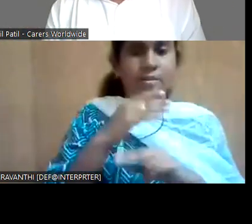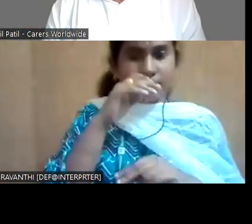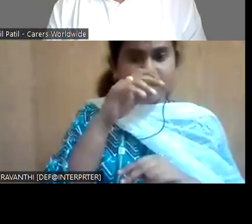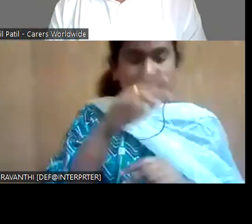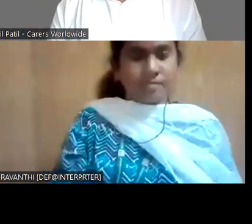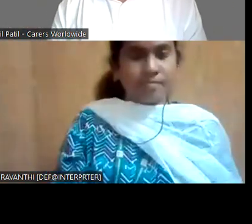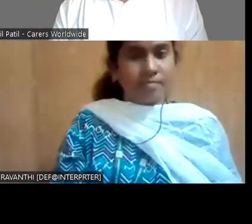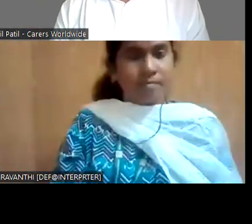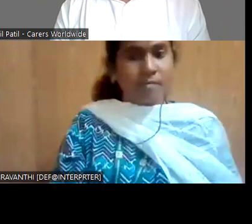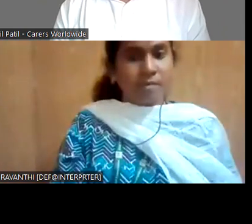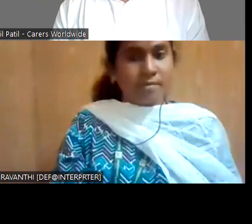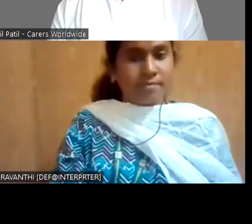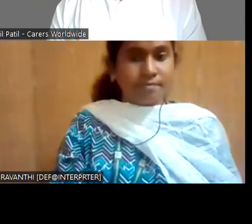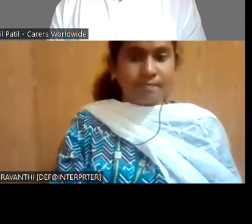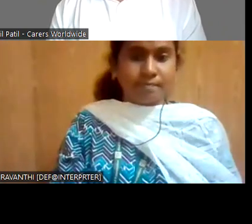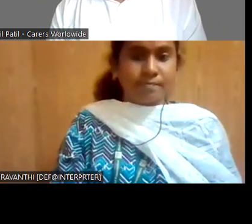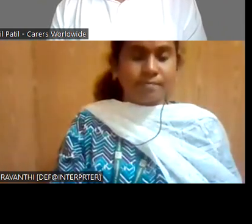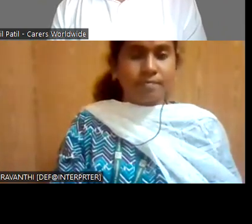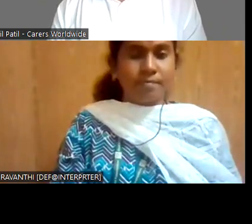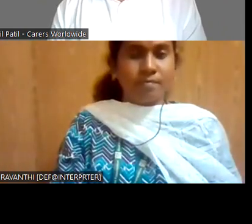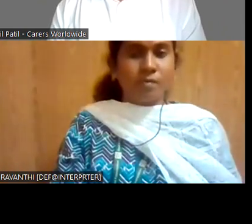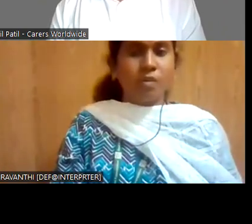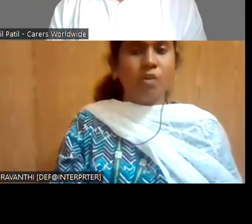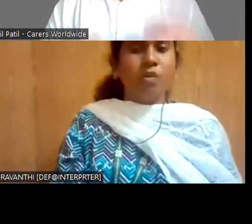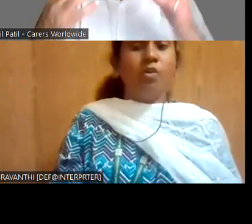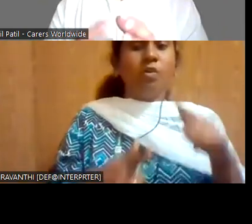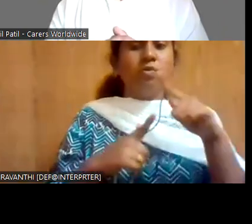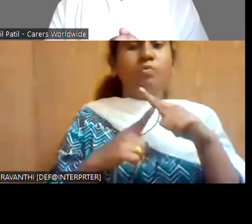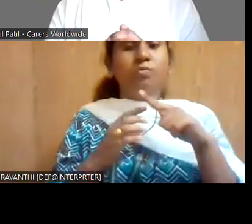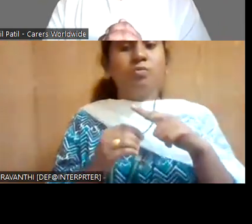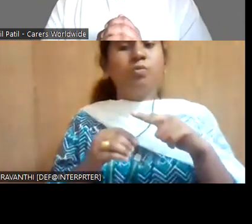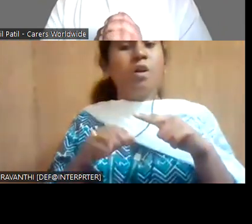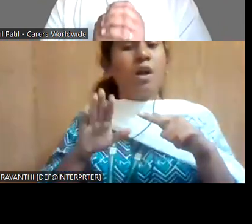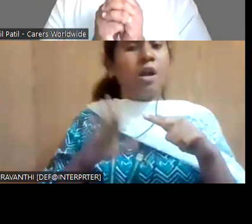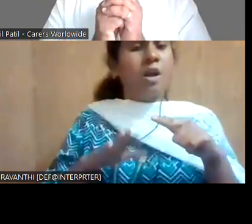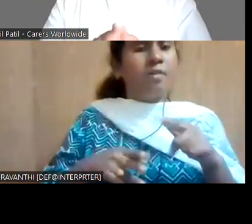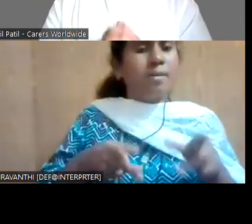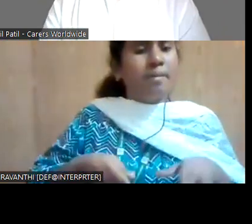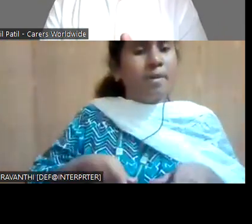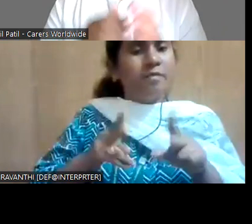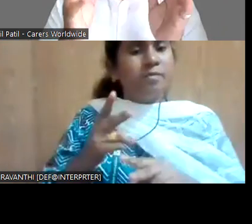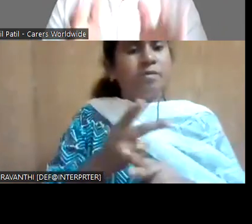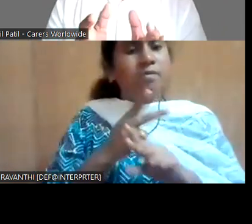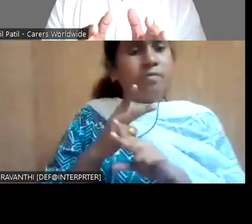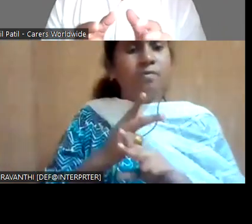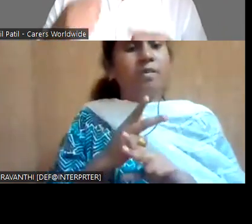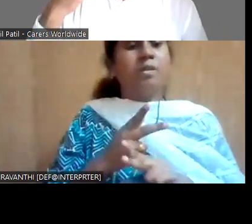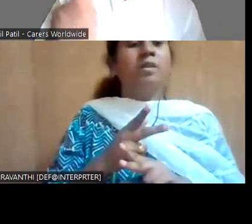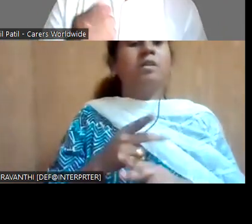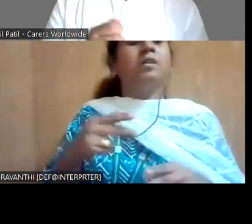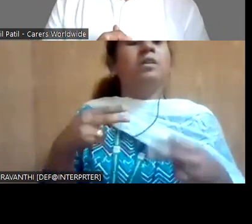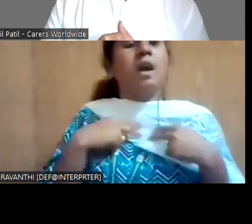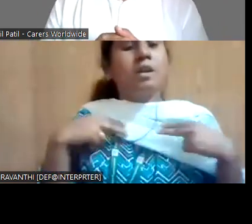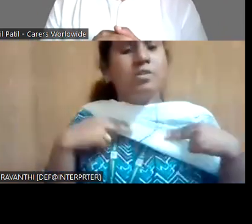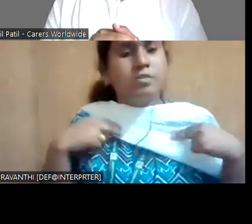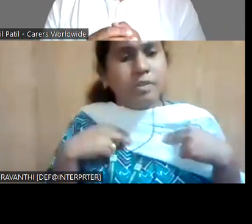3-tier structure has been promoted to have the platform for carers to advocate for their services,